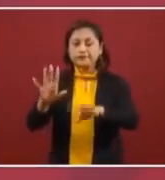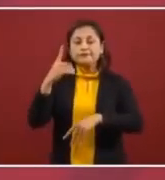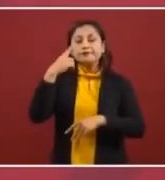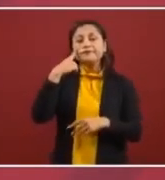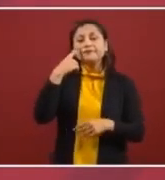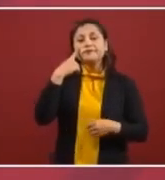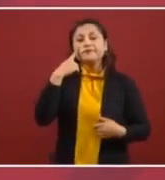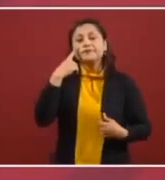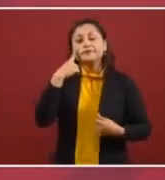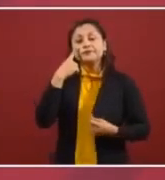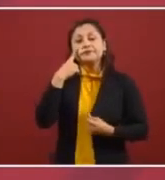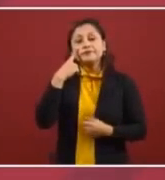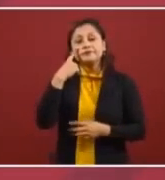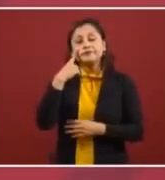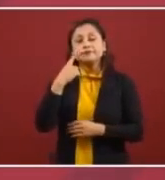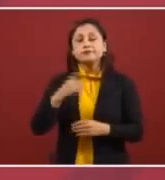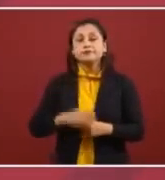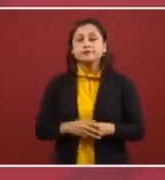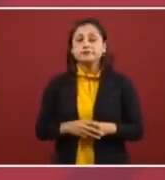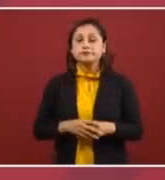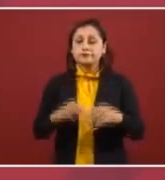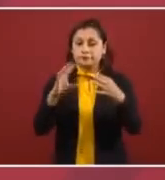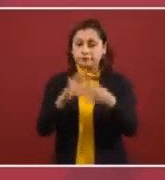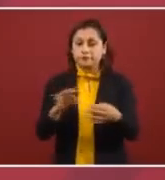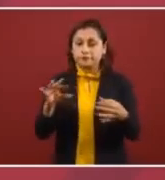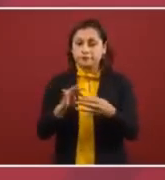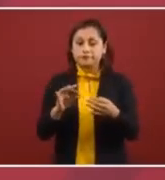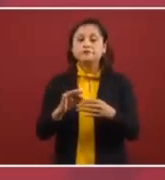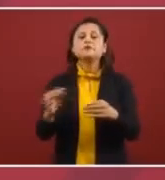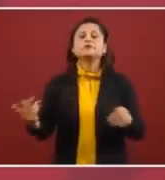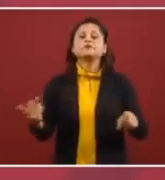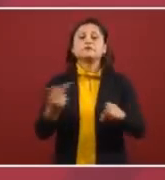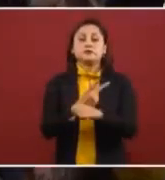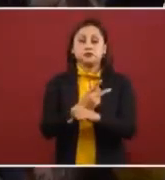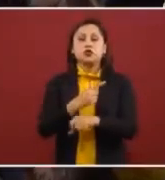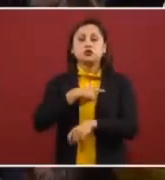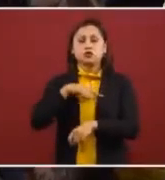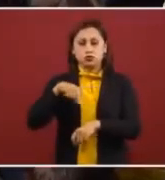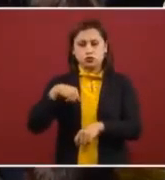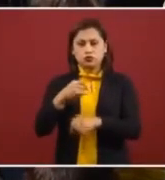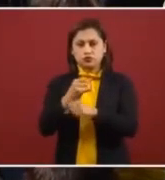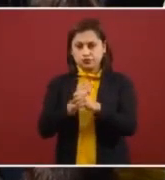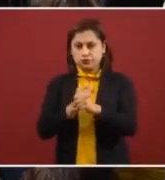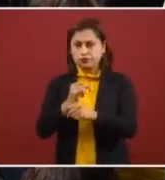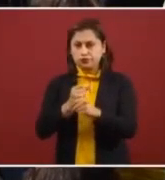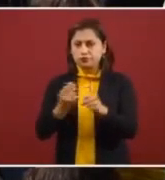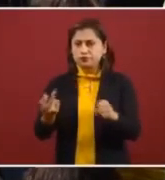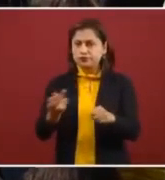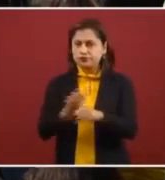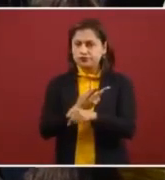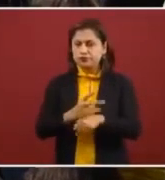What happened? We would have to revise or review that